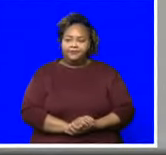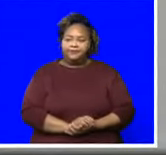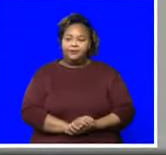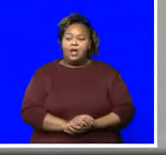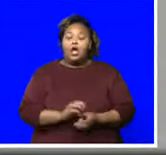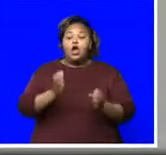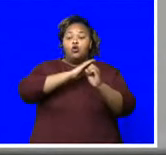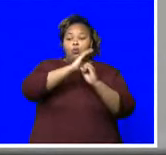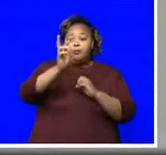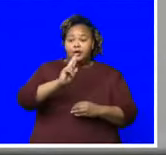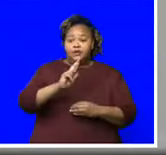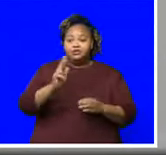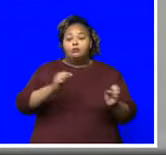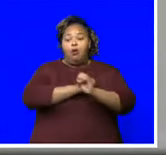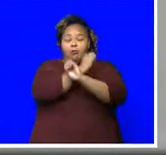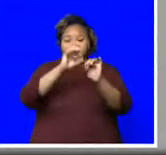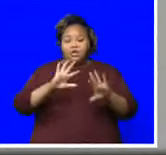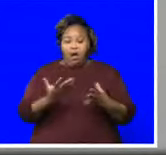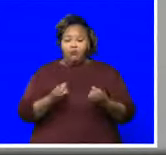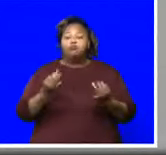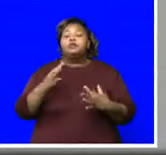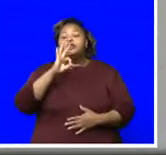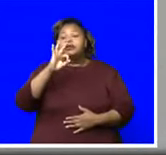Lubombo lona lube nema credits langu